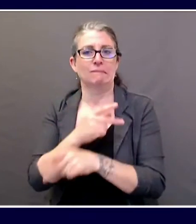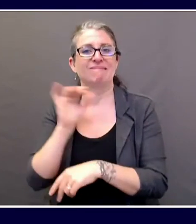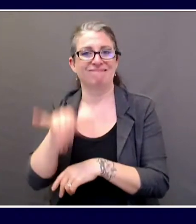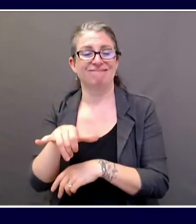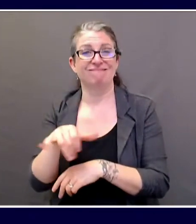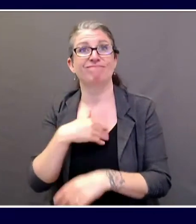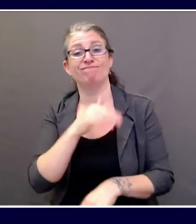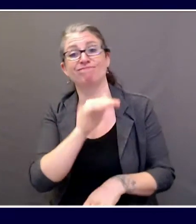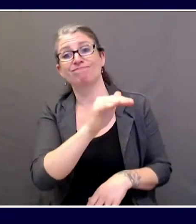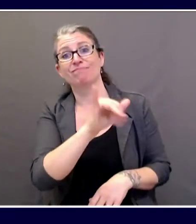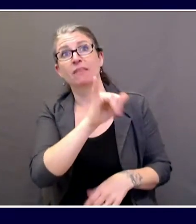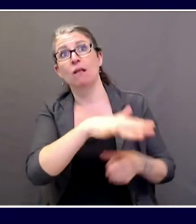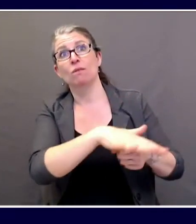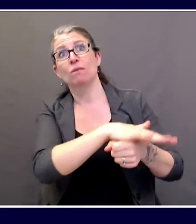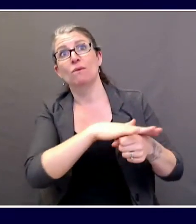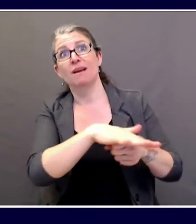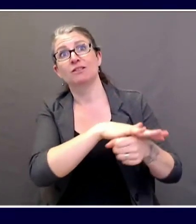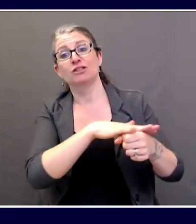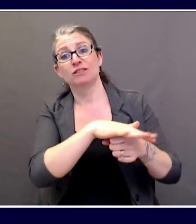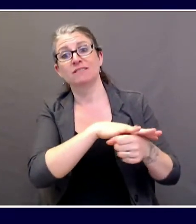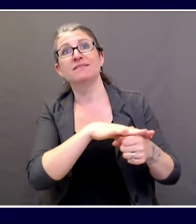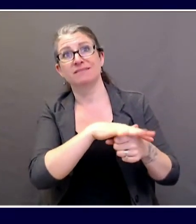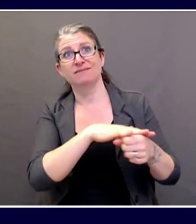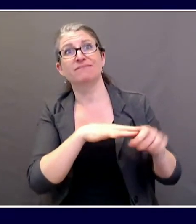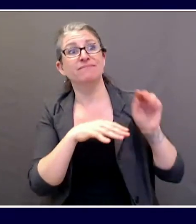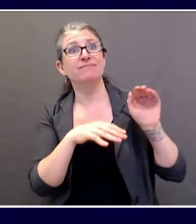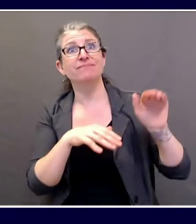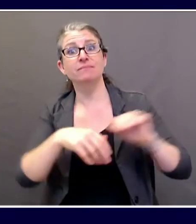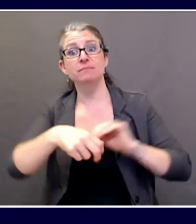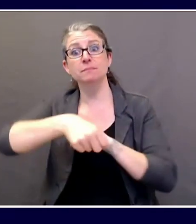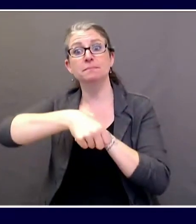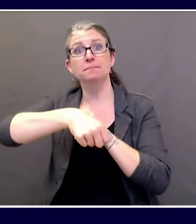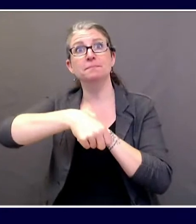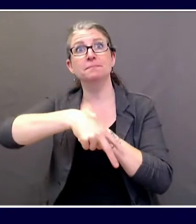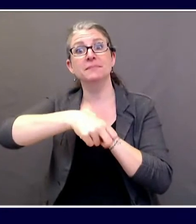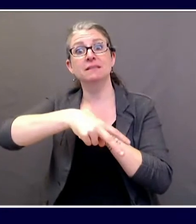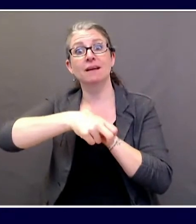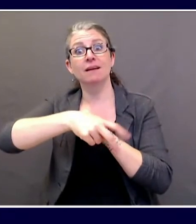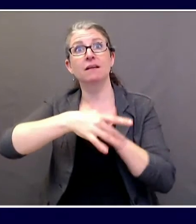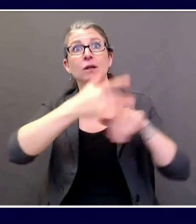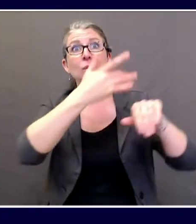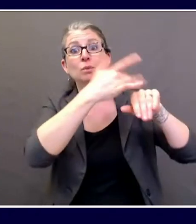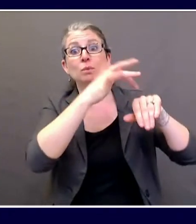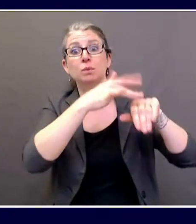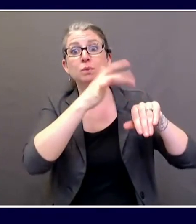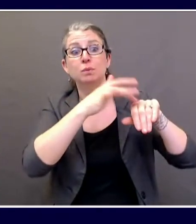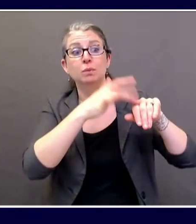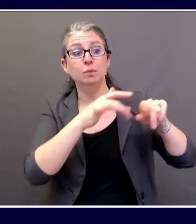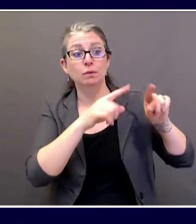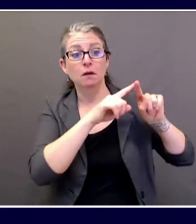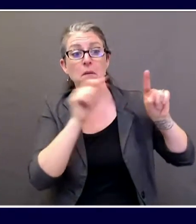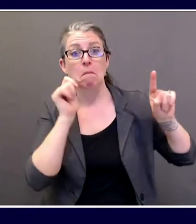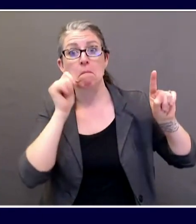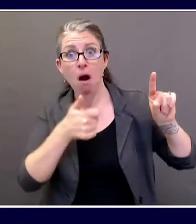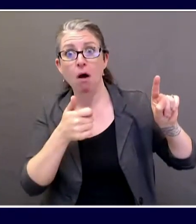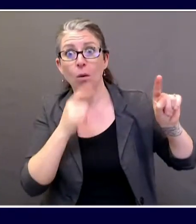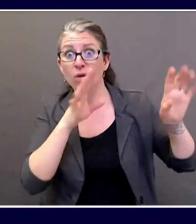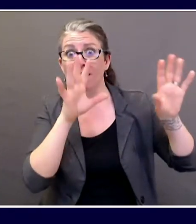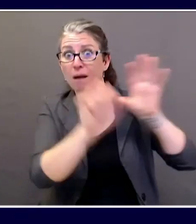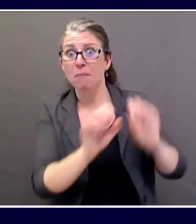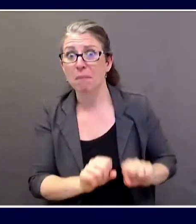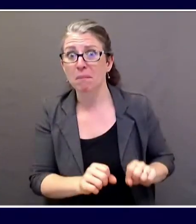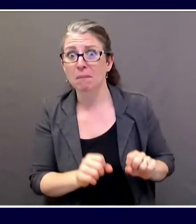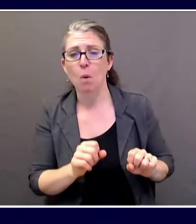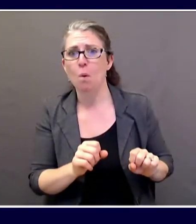there. And one of the things that we've seen most recently is that demand, say, in Androscoggin County remains very, very